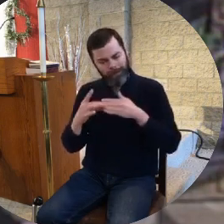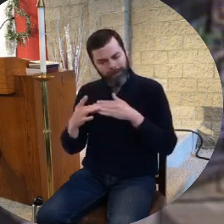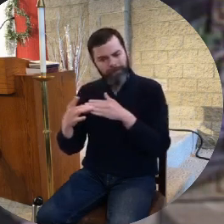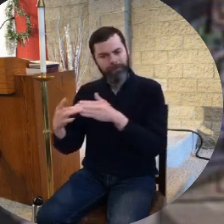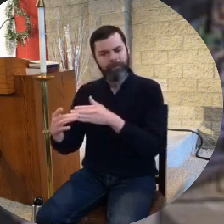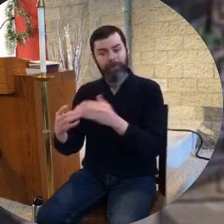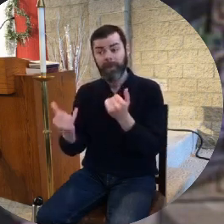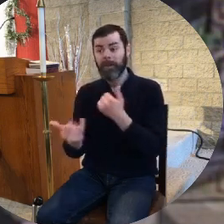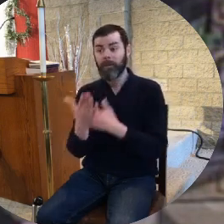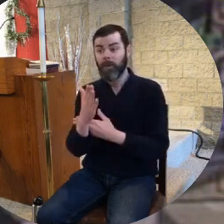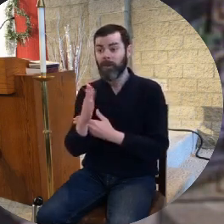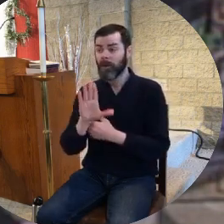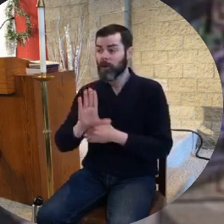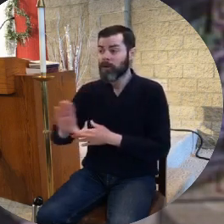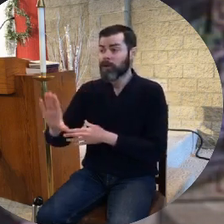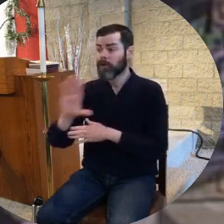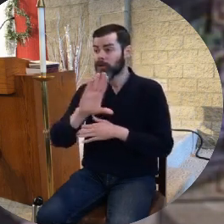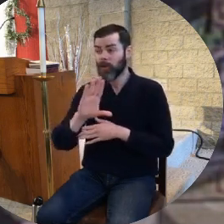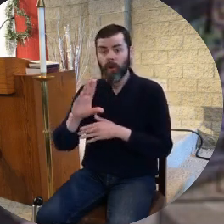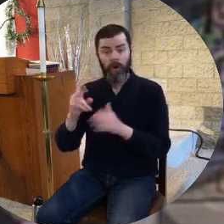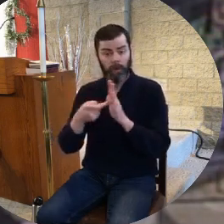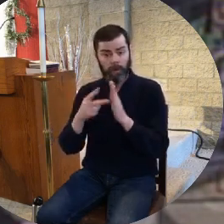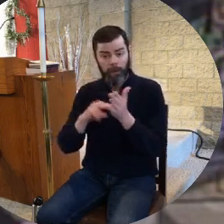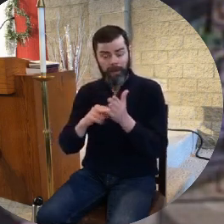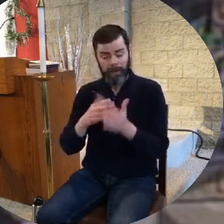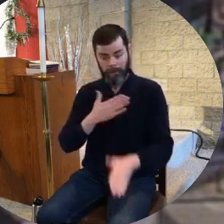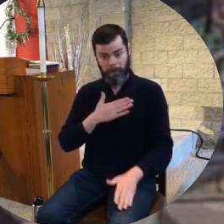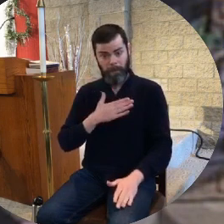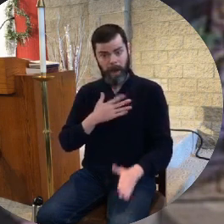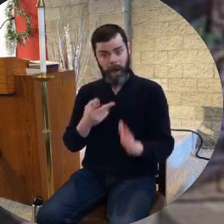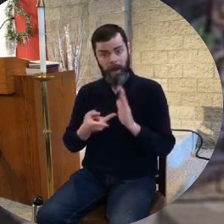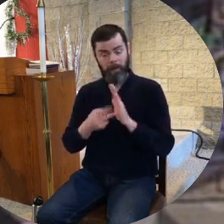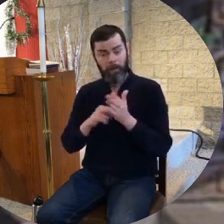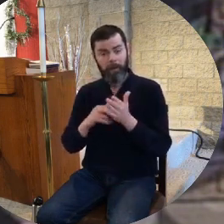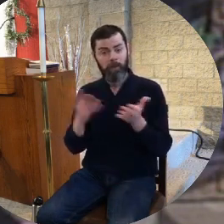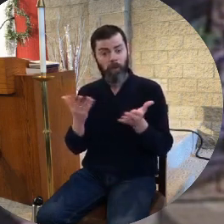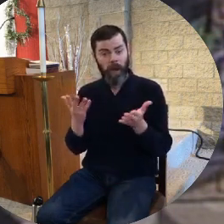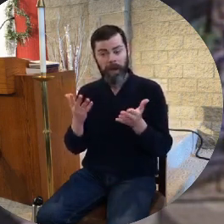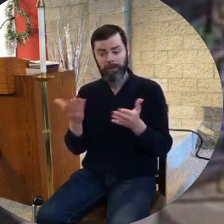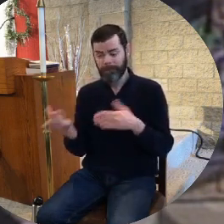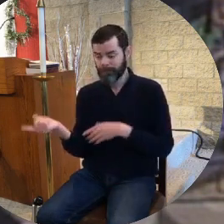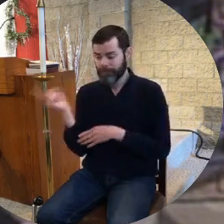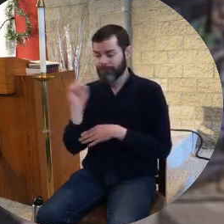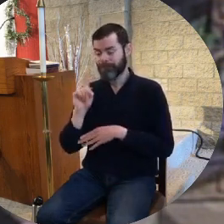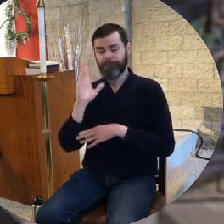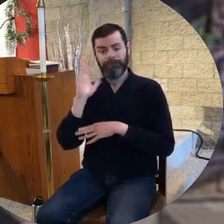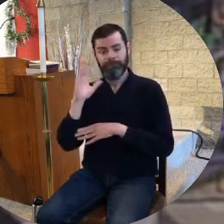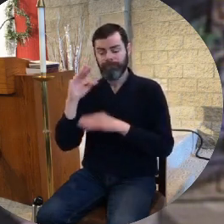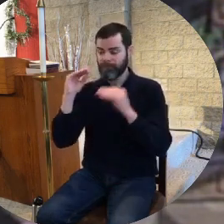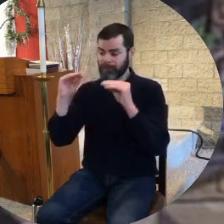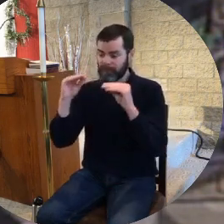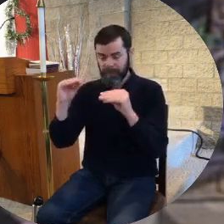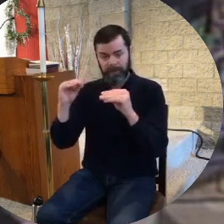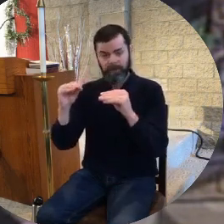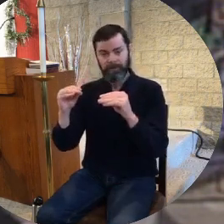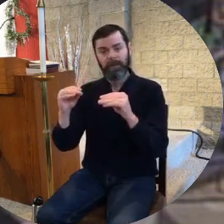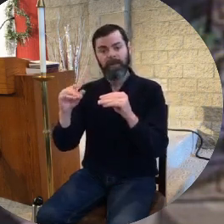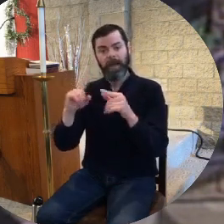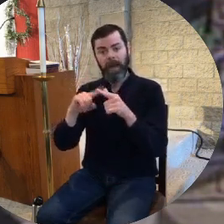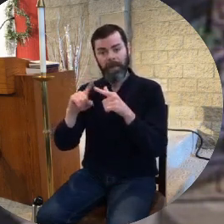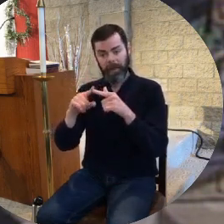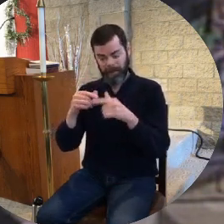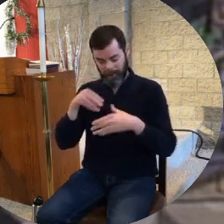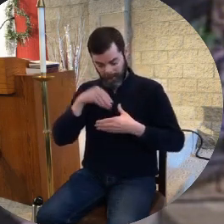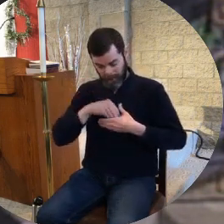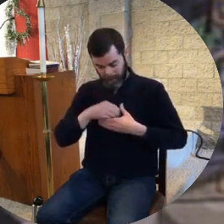this morning? Mine is to teach and preach universal truth principles so that I may grow spiritually.